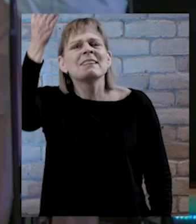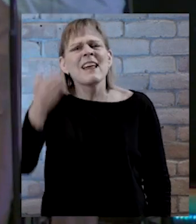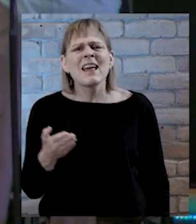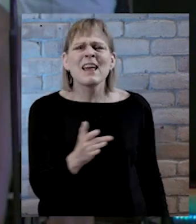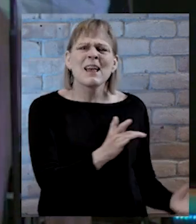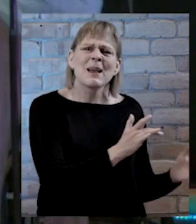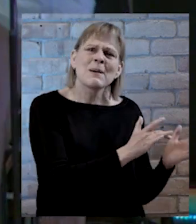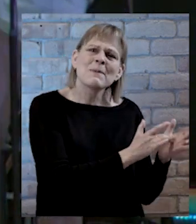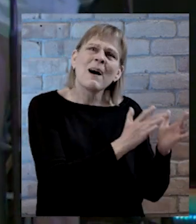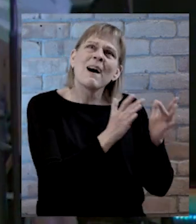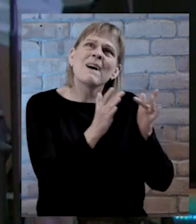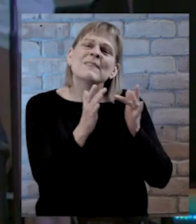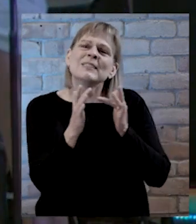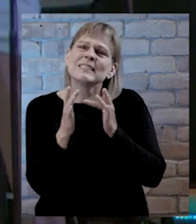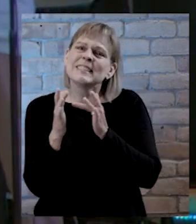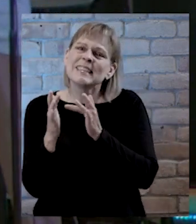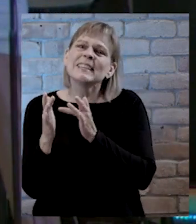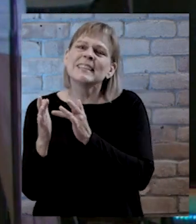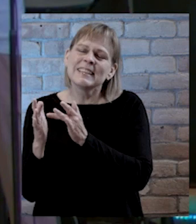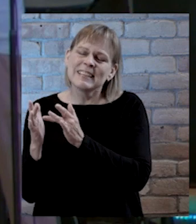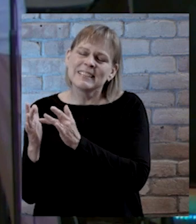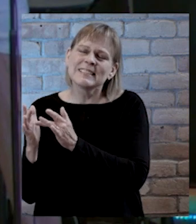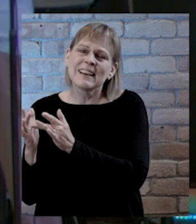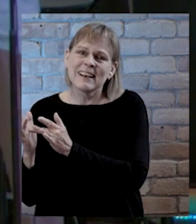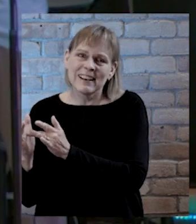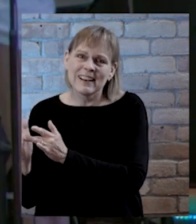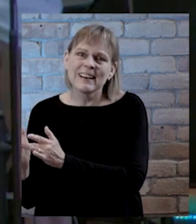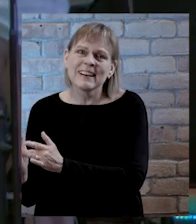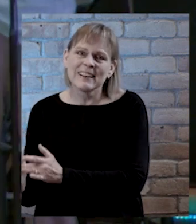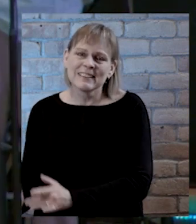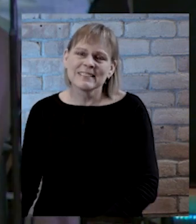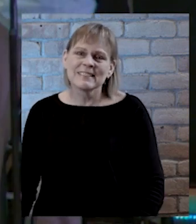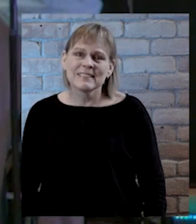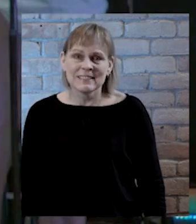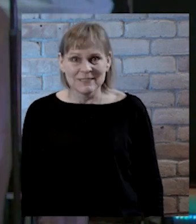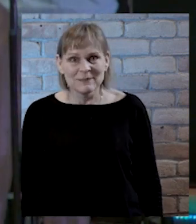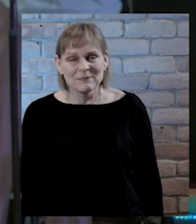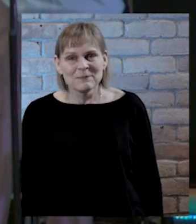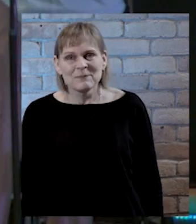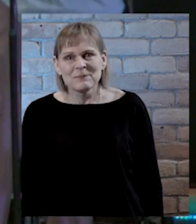in the name of Jesus.